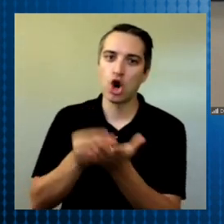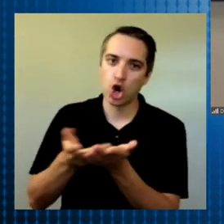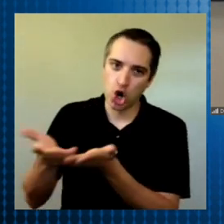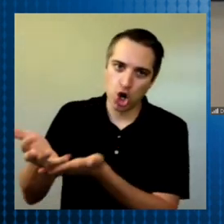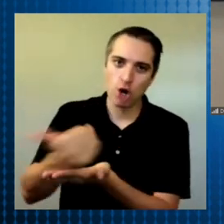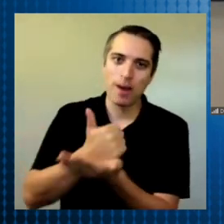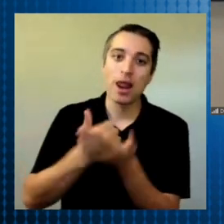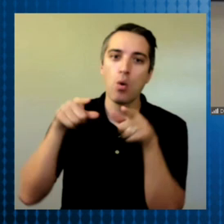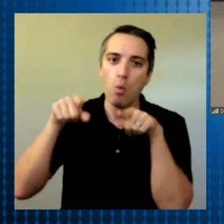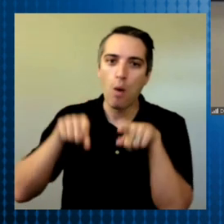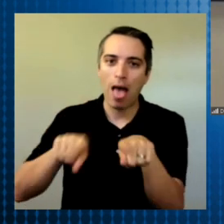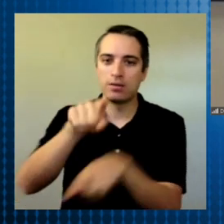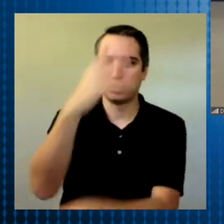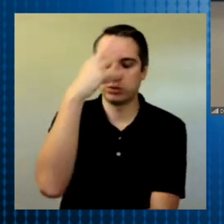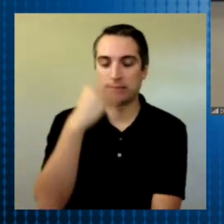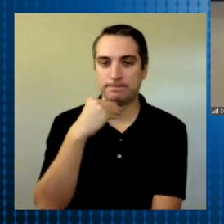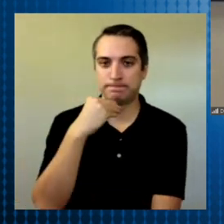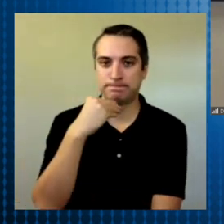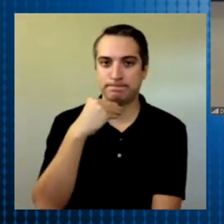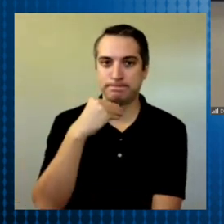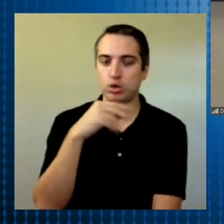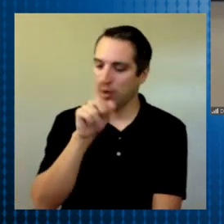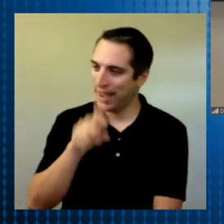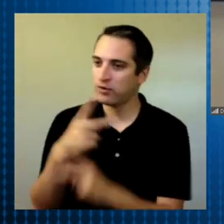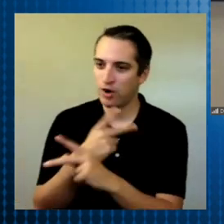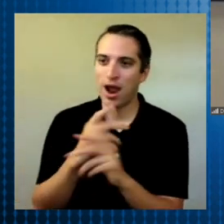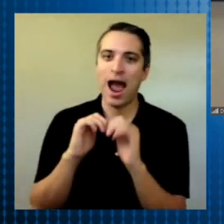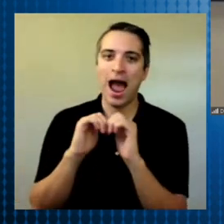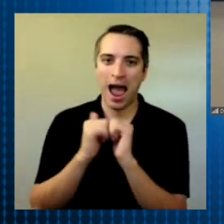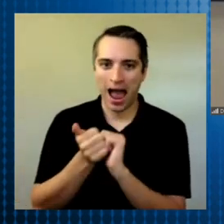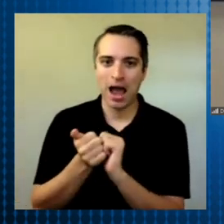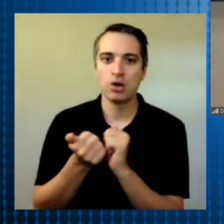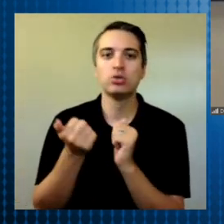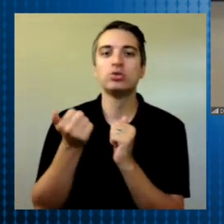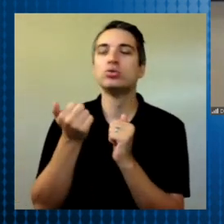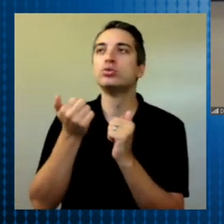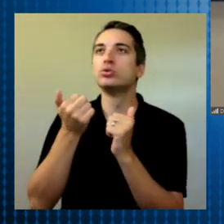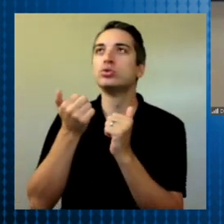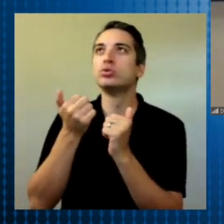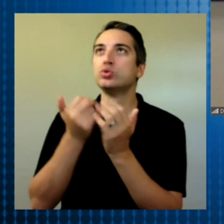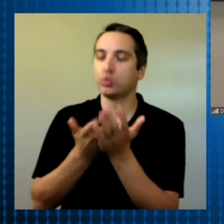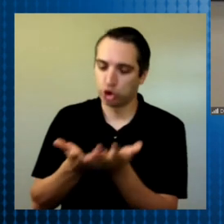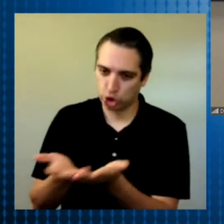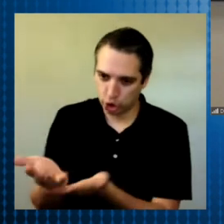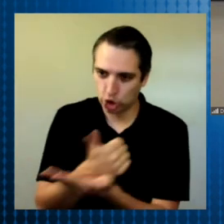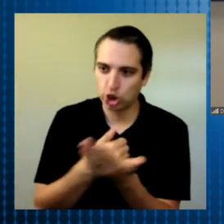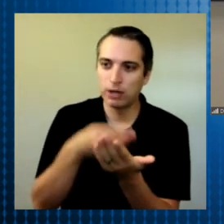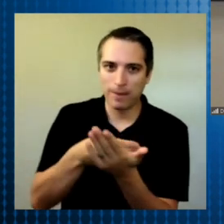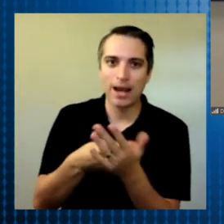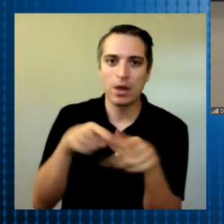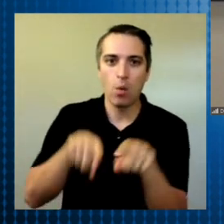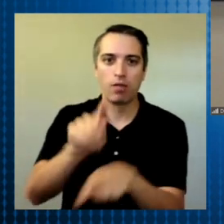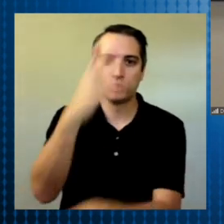You got to find a way in America to make money while you sleep.